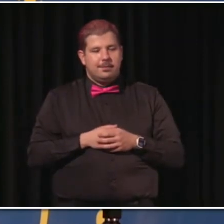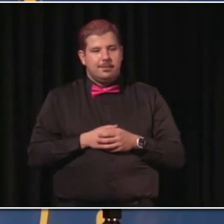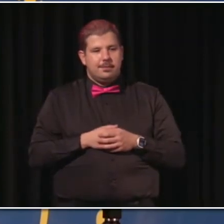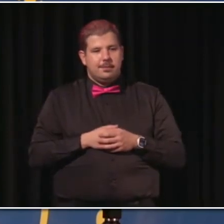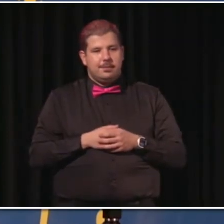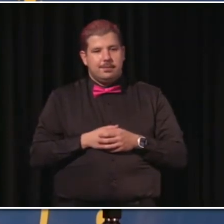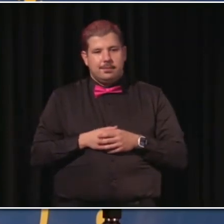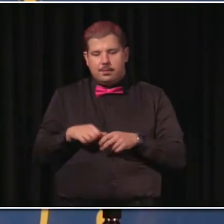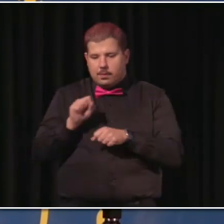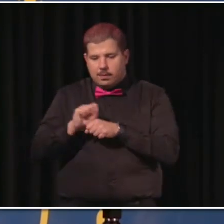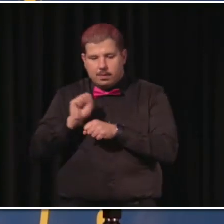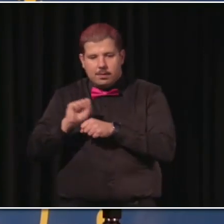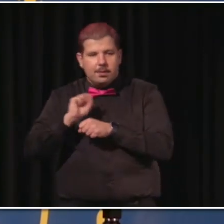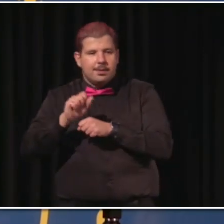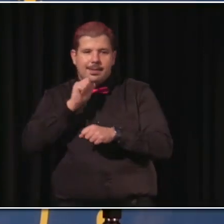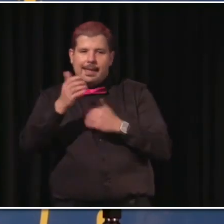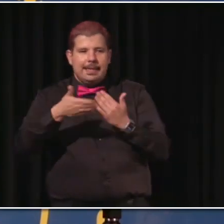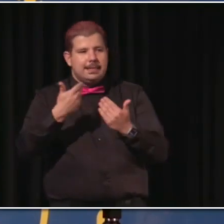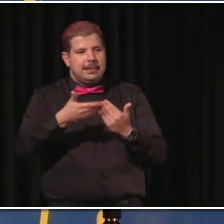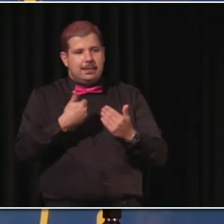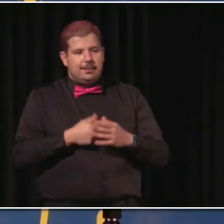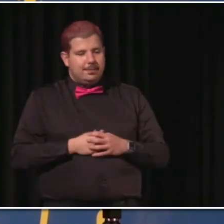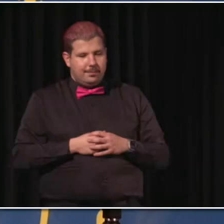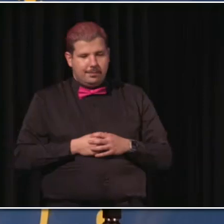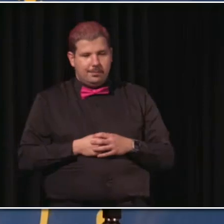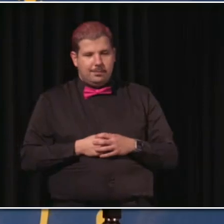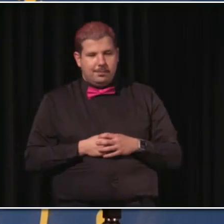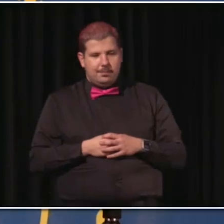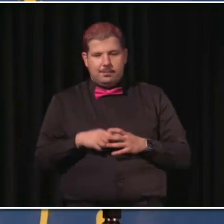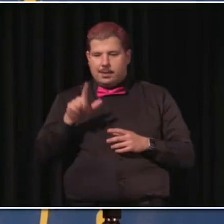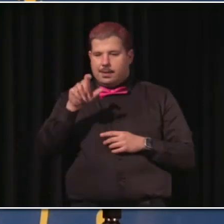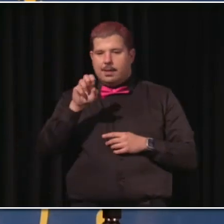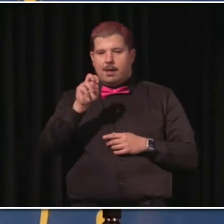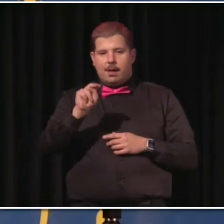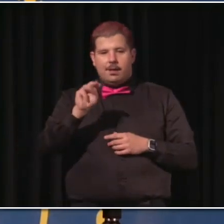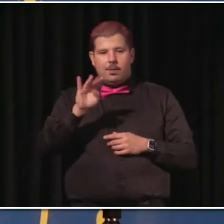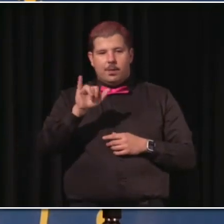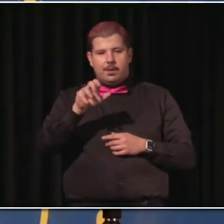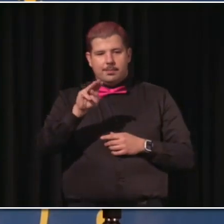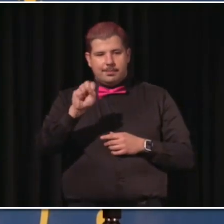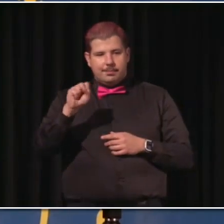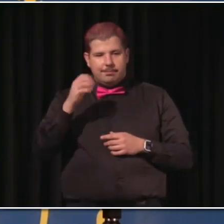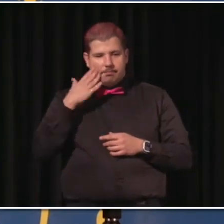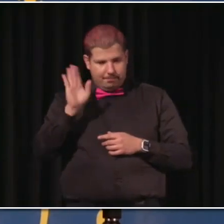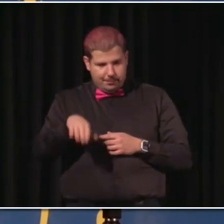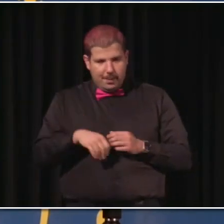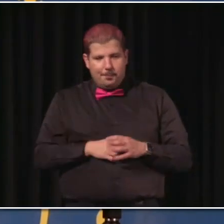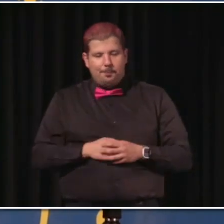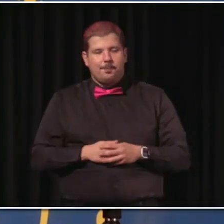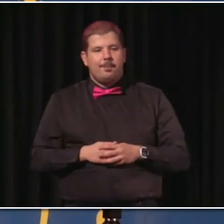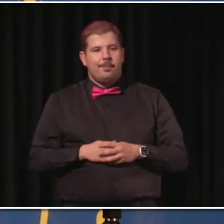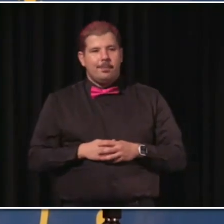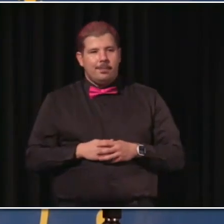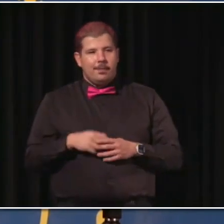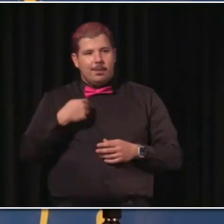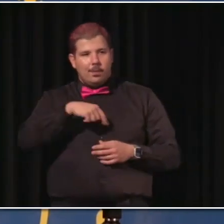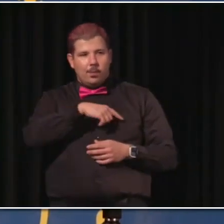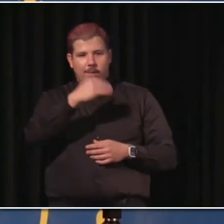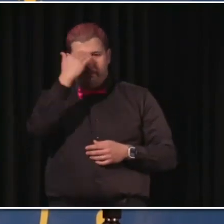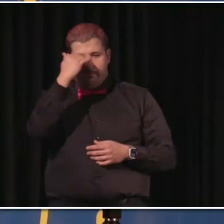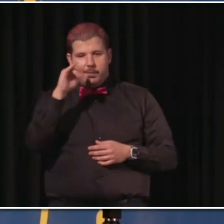The work will not be easy. Leon Williams knew that, and we know it